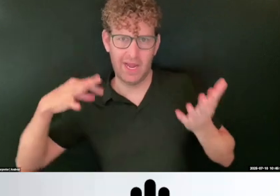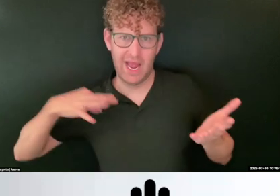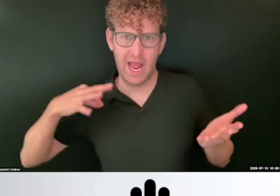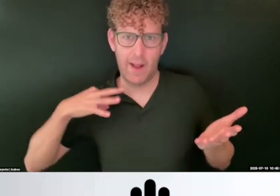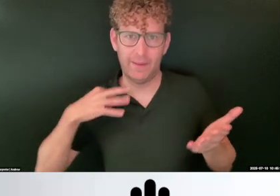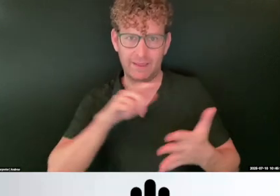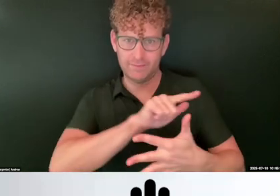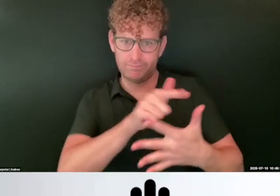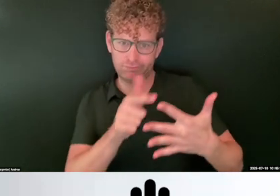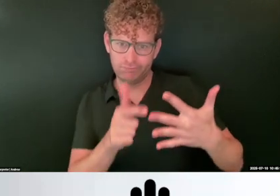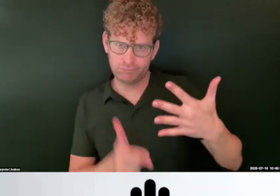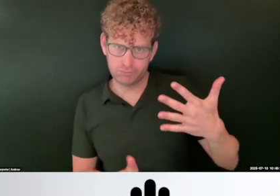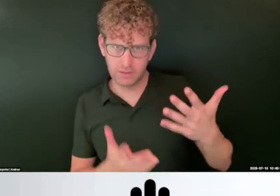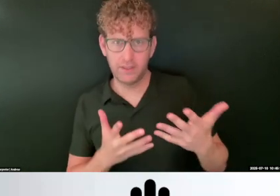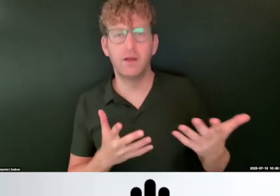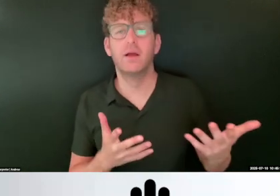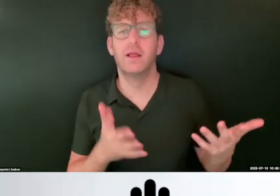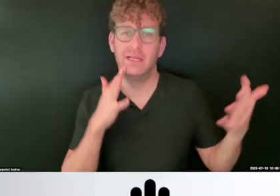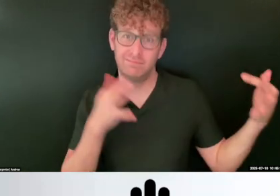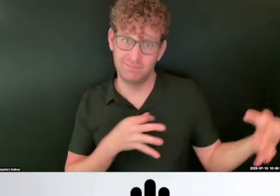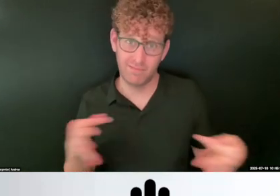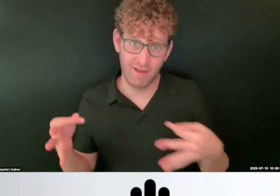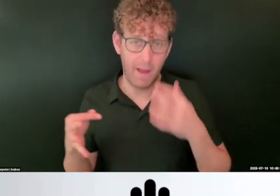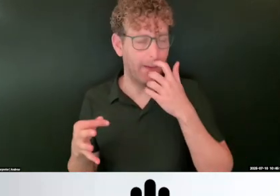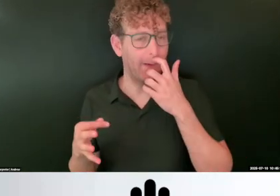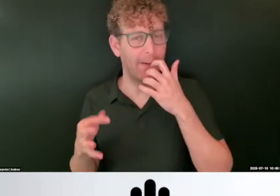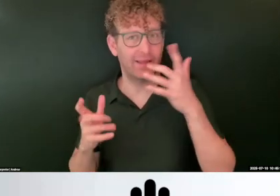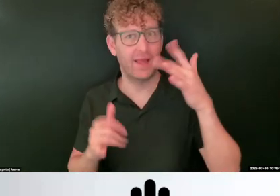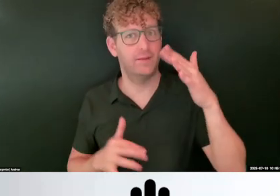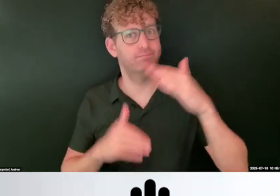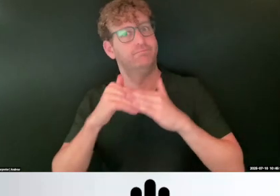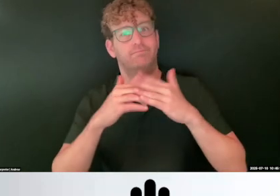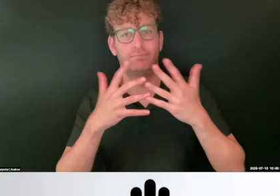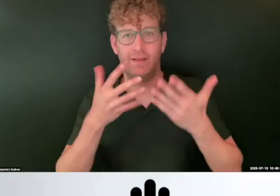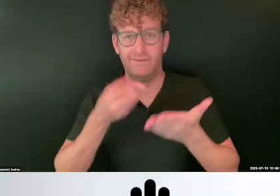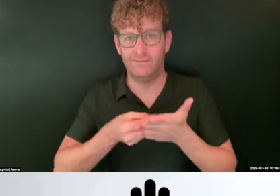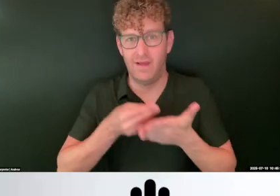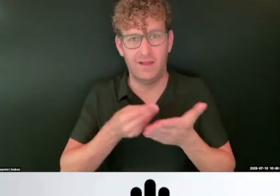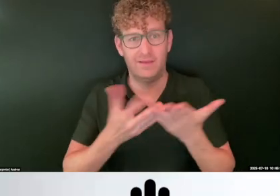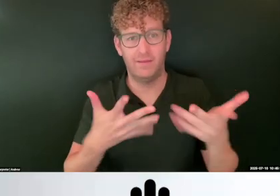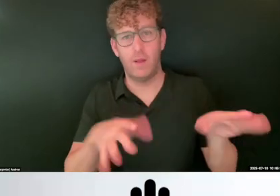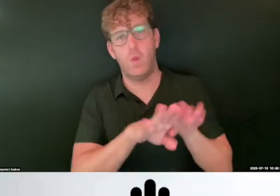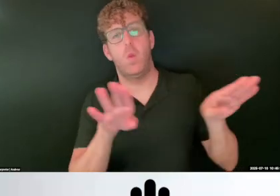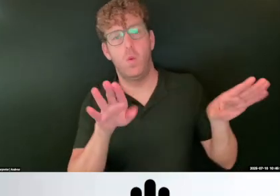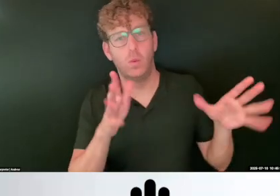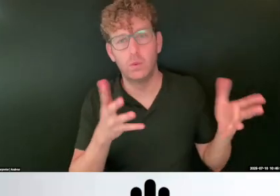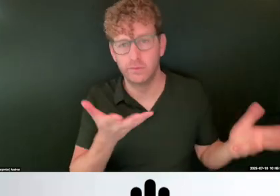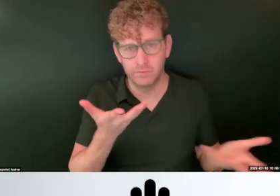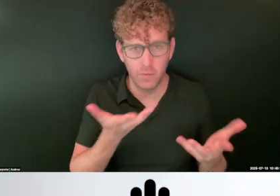exceeds the amount of funding that they have in their pot, they'll close to additional applicants, but they'll continue to process